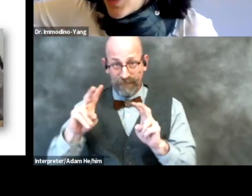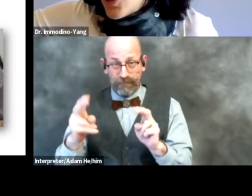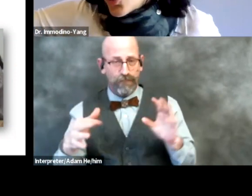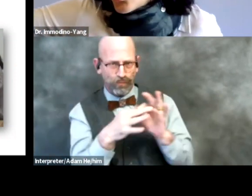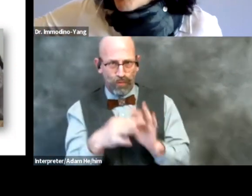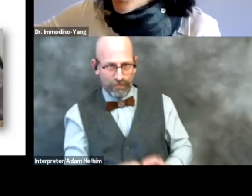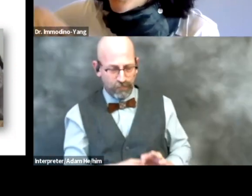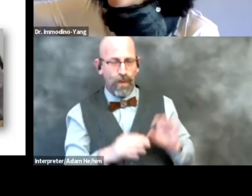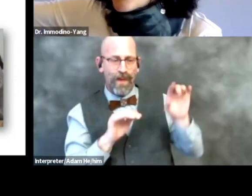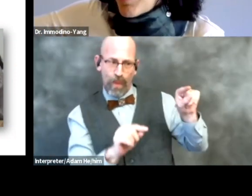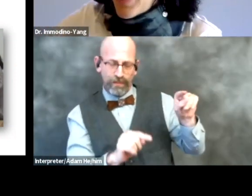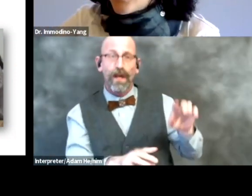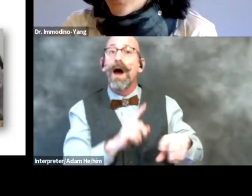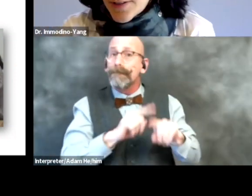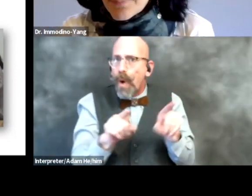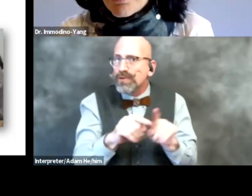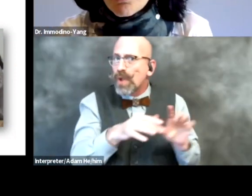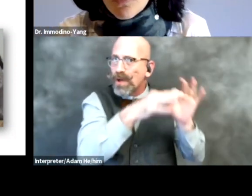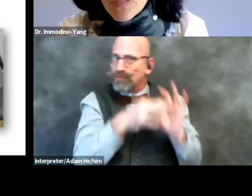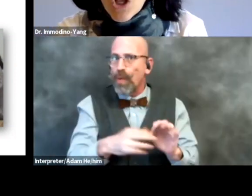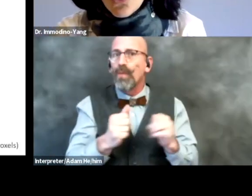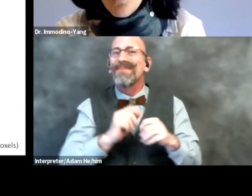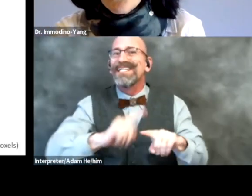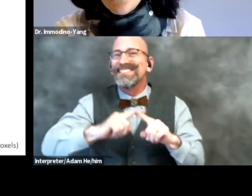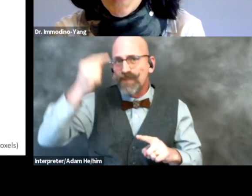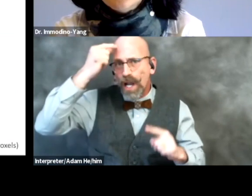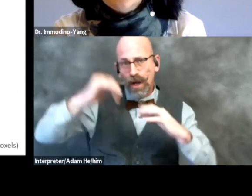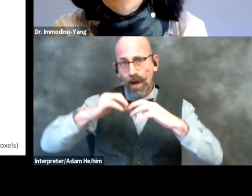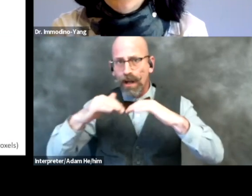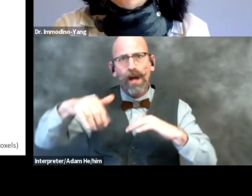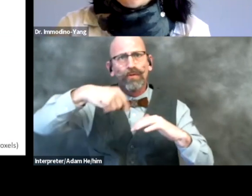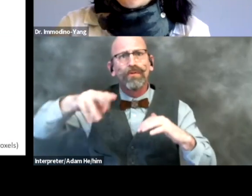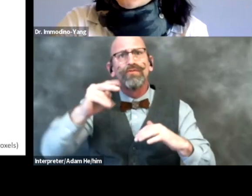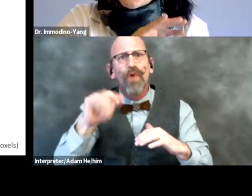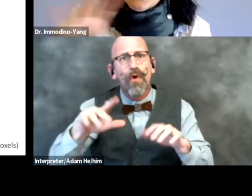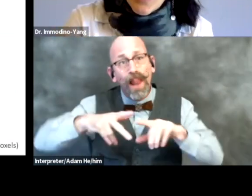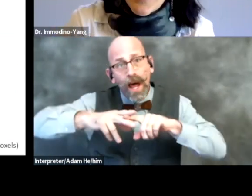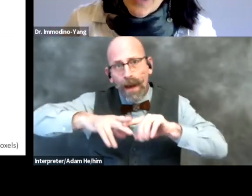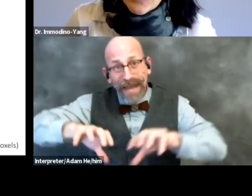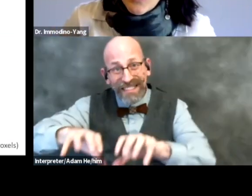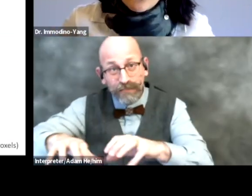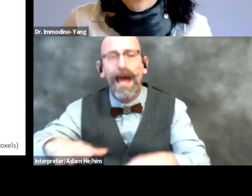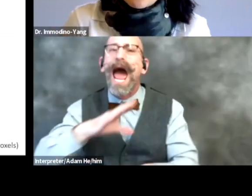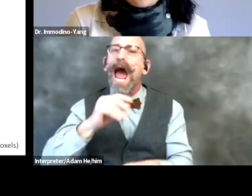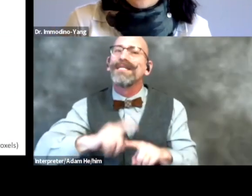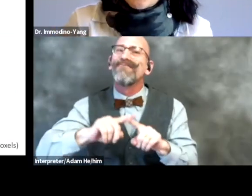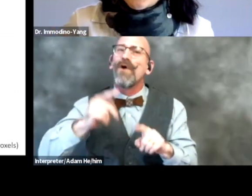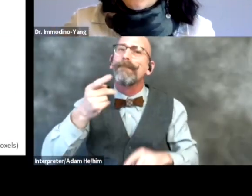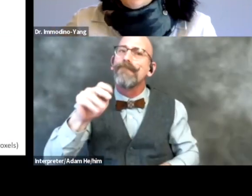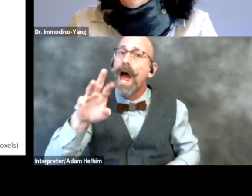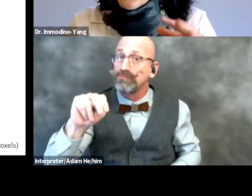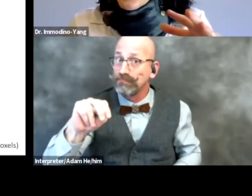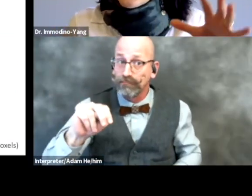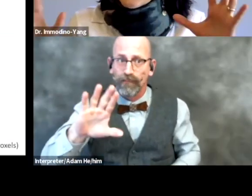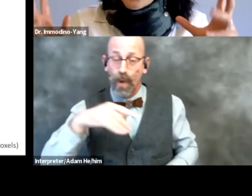different neural predictive patterns. So what we find, so this is a contrast